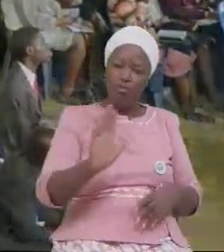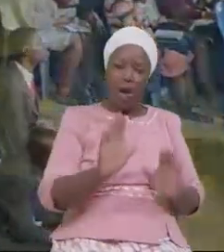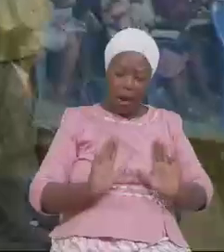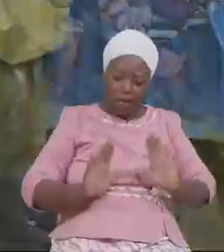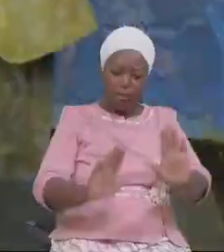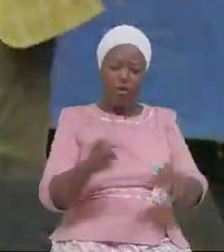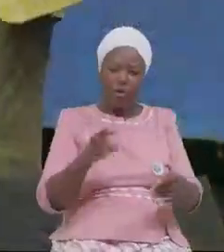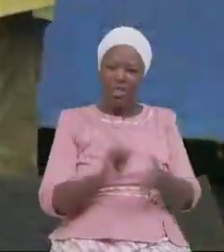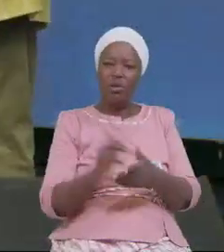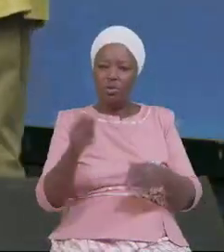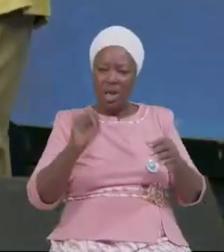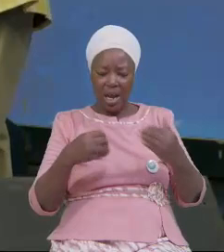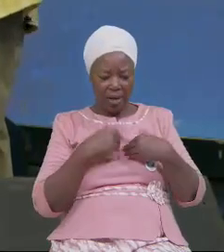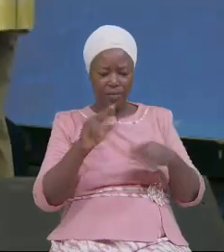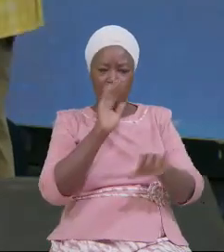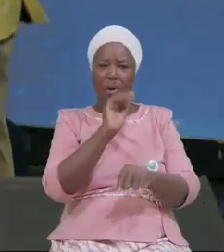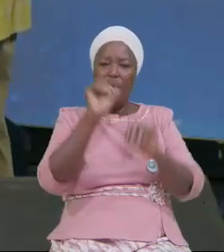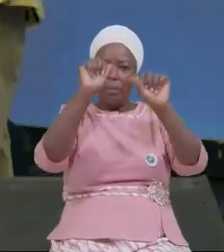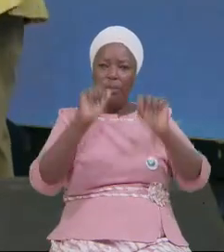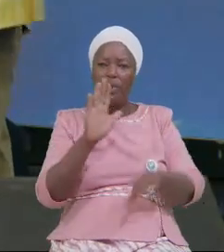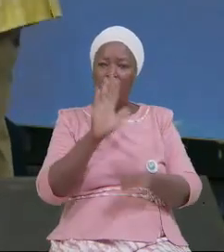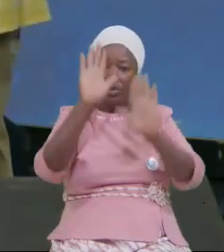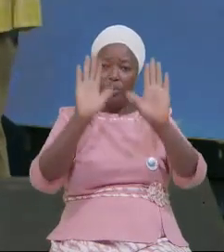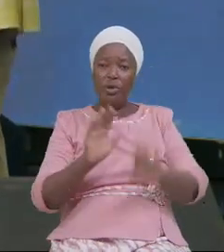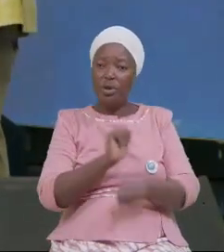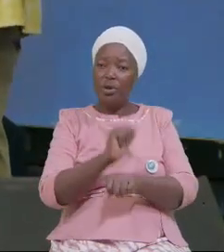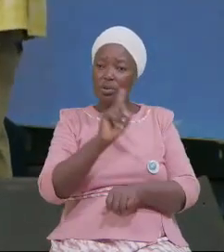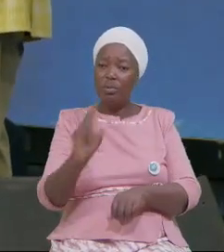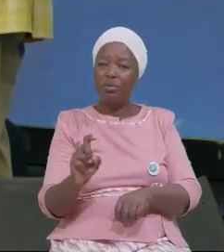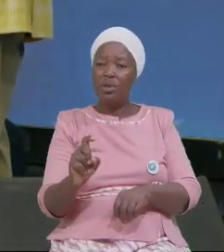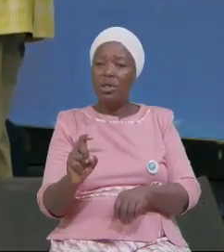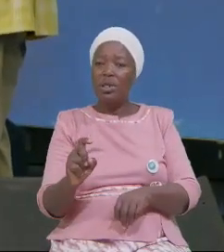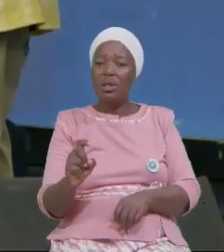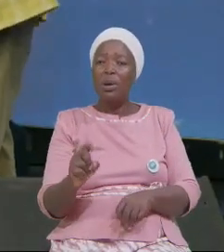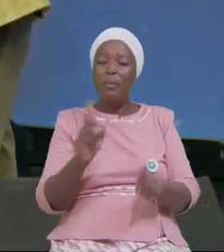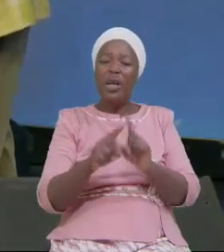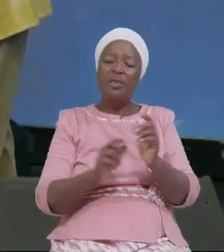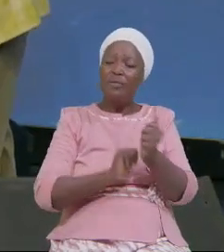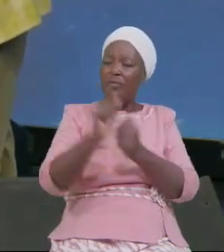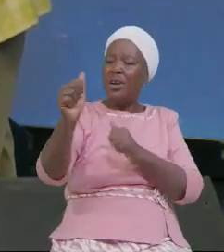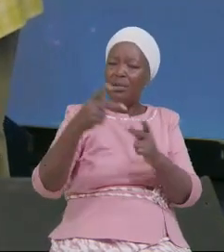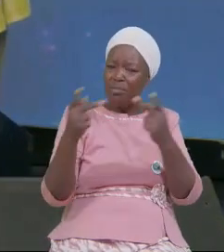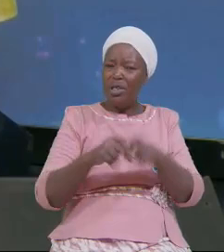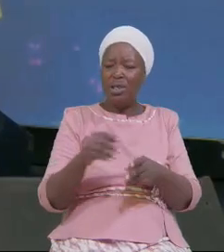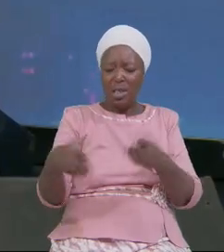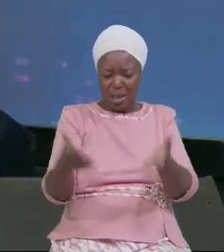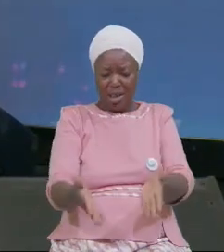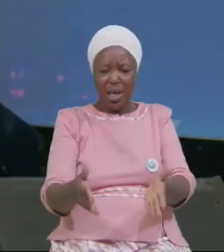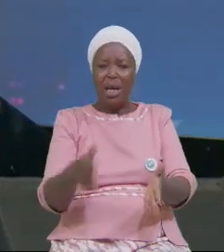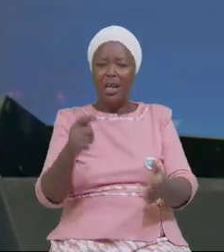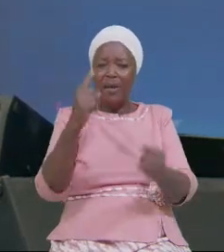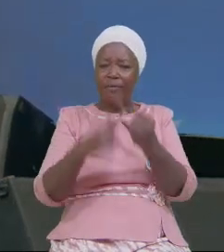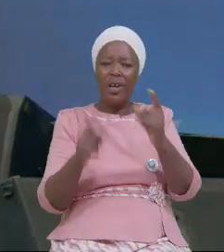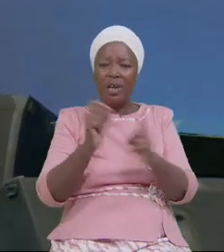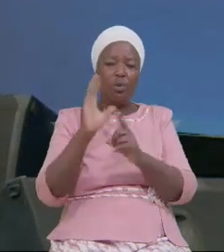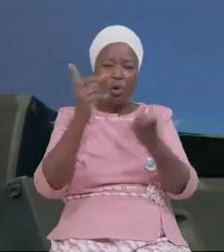your miracle? At a distance, over there, the final word will come to your life. You